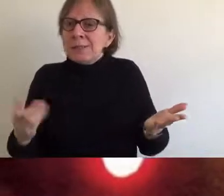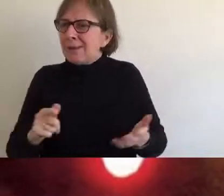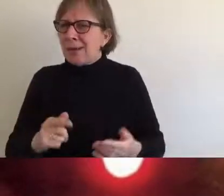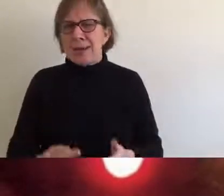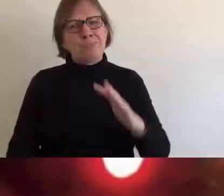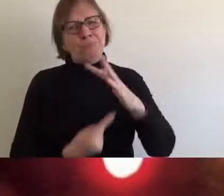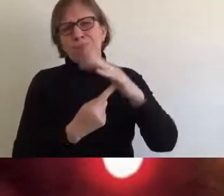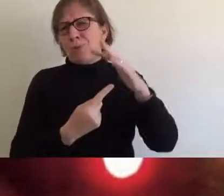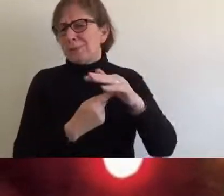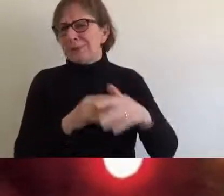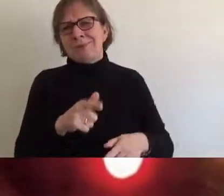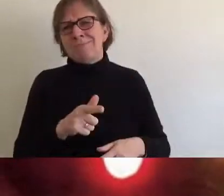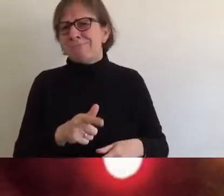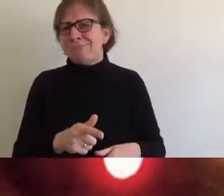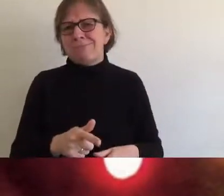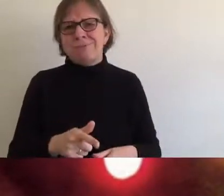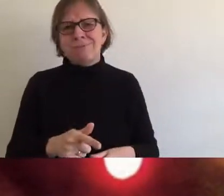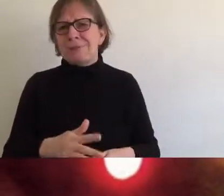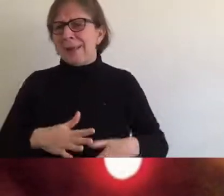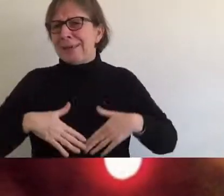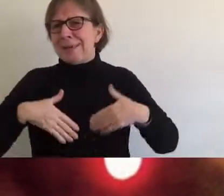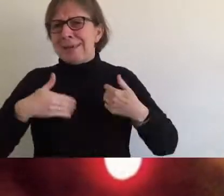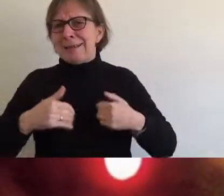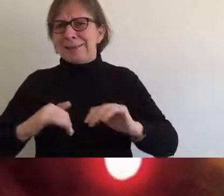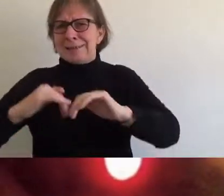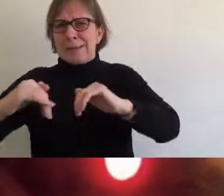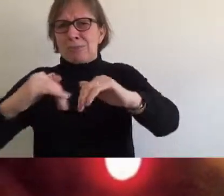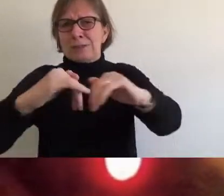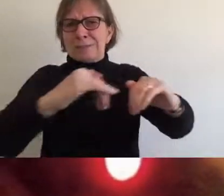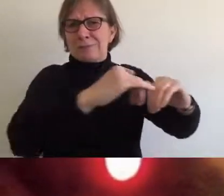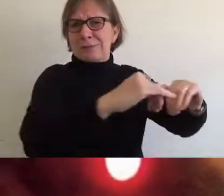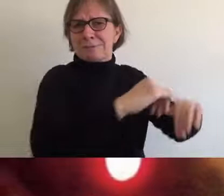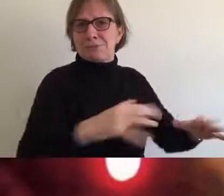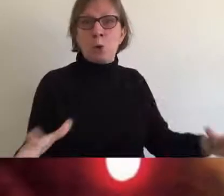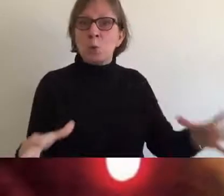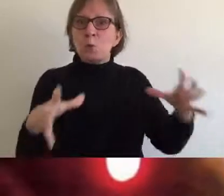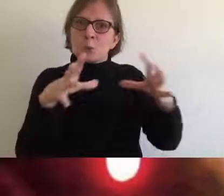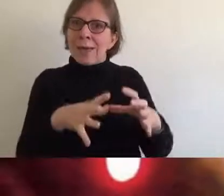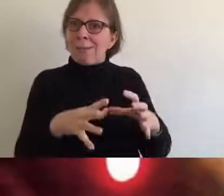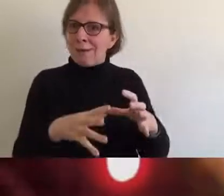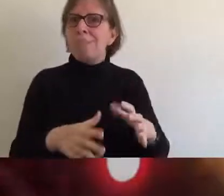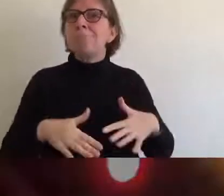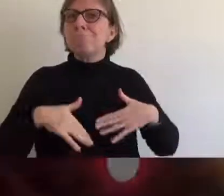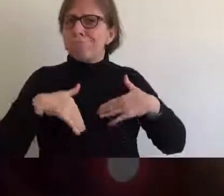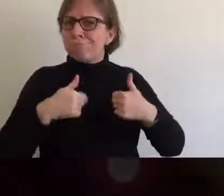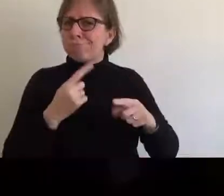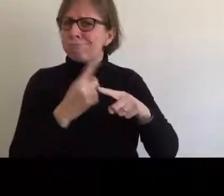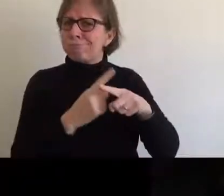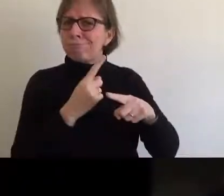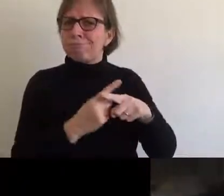healing for the divisions within us, between us, and in the world.